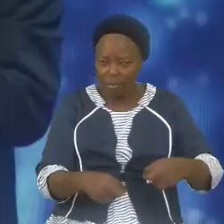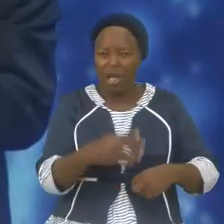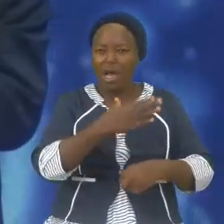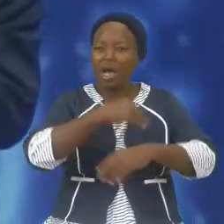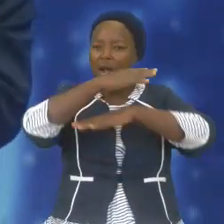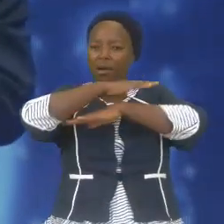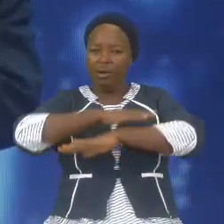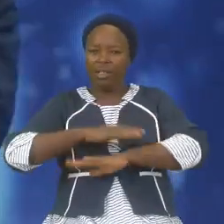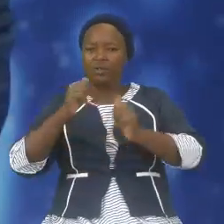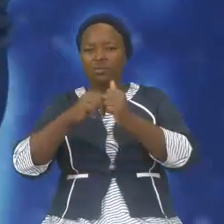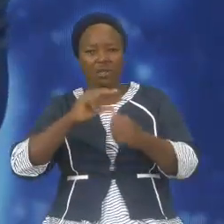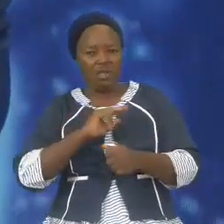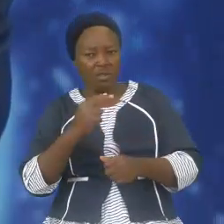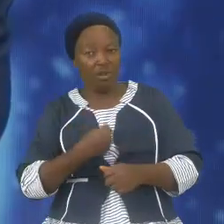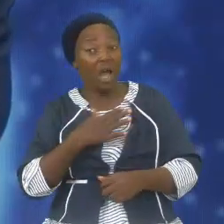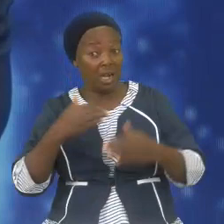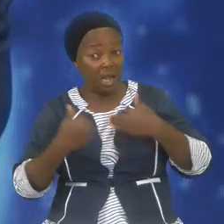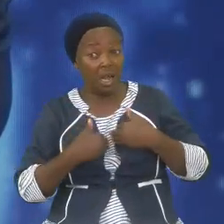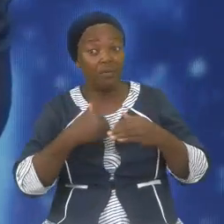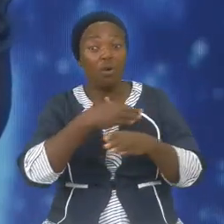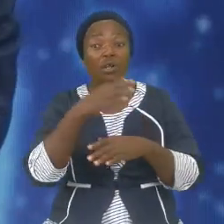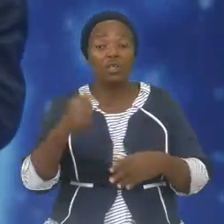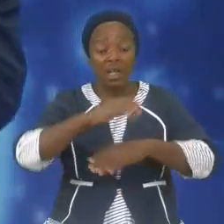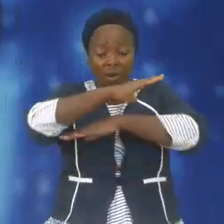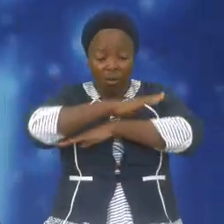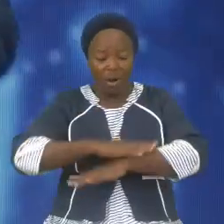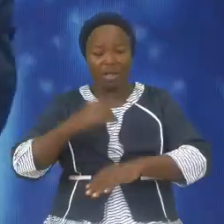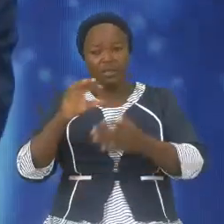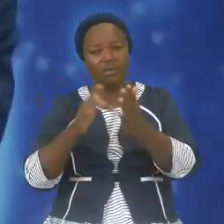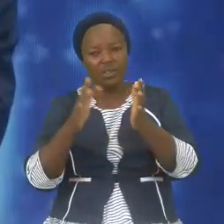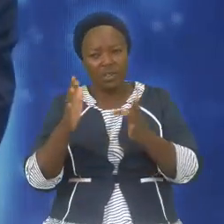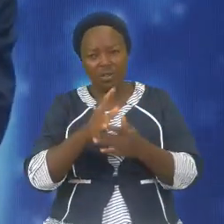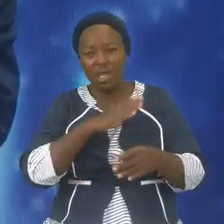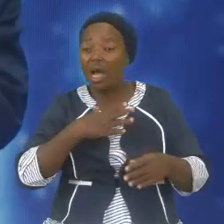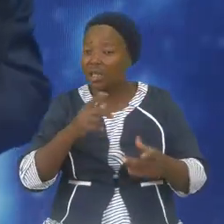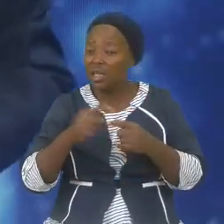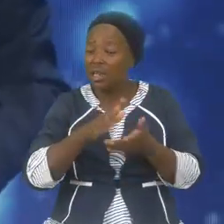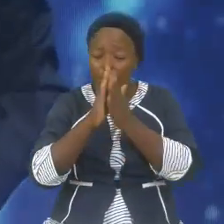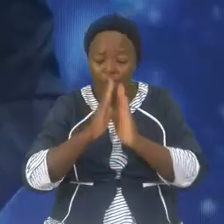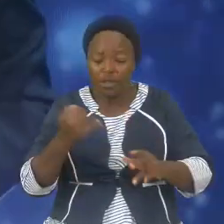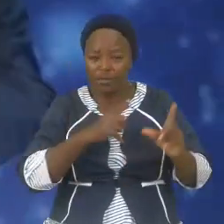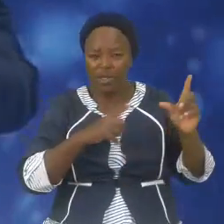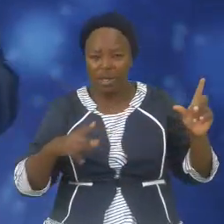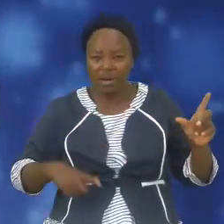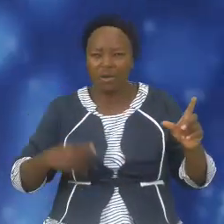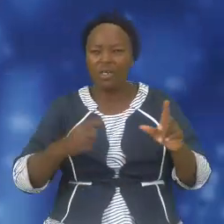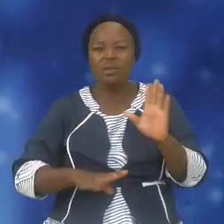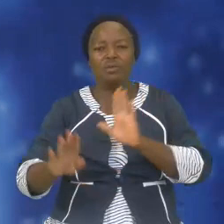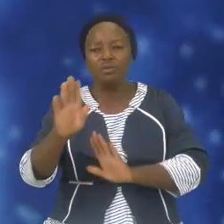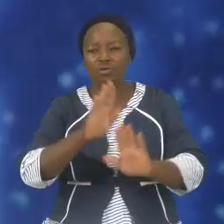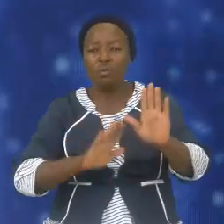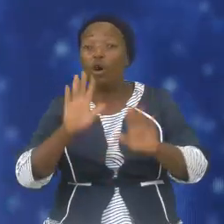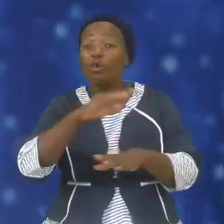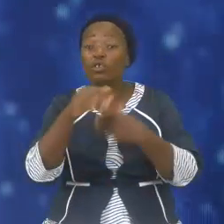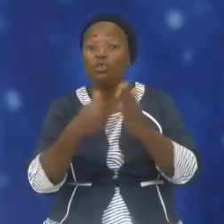rest with us, and have the rest of Jesus Christ and the peace of the Lord. Your troubles tonight, by